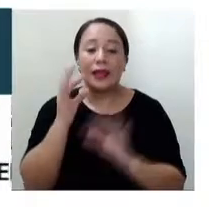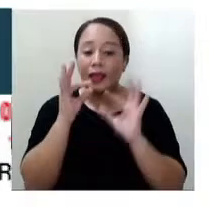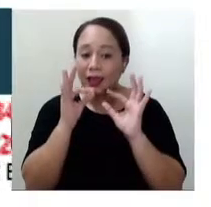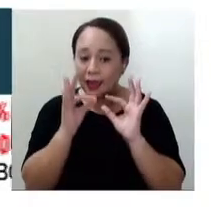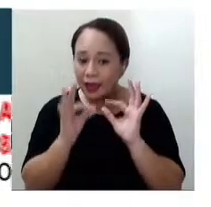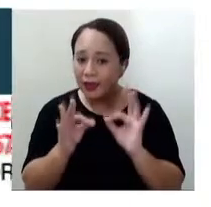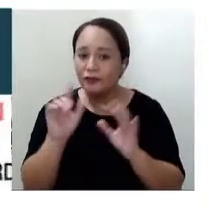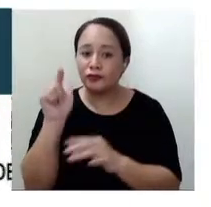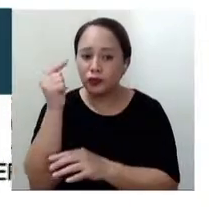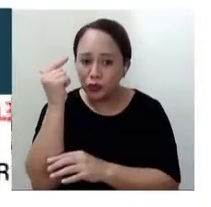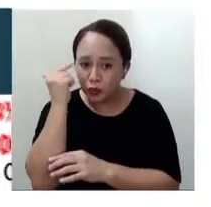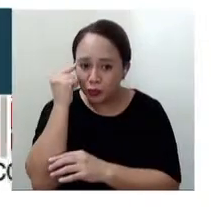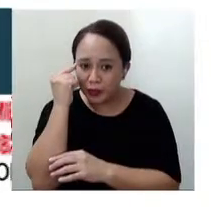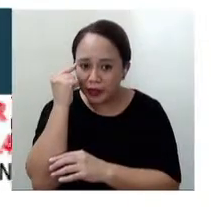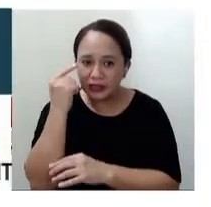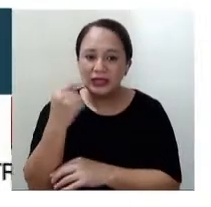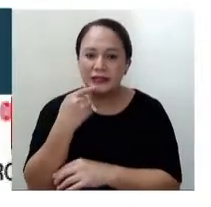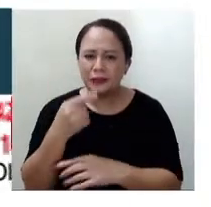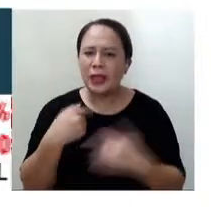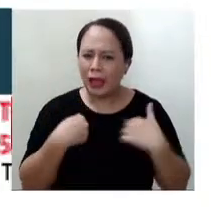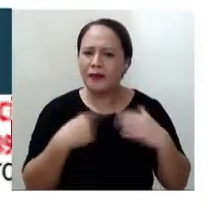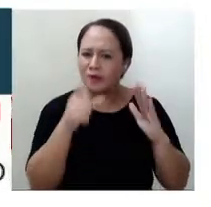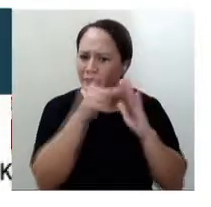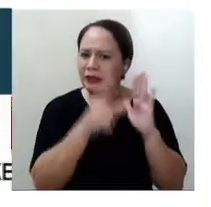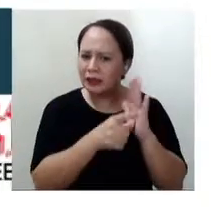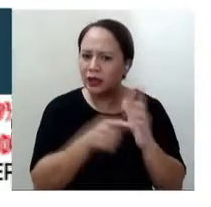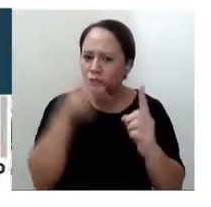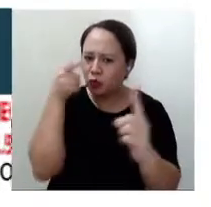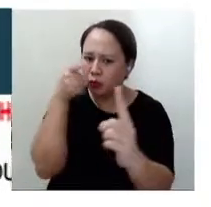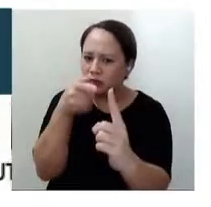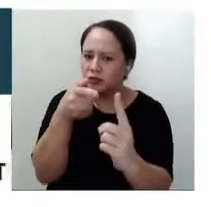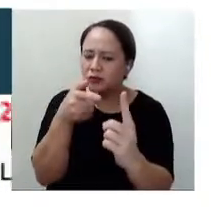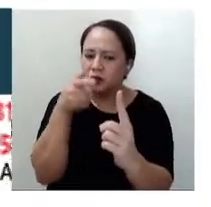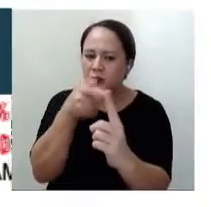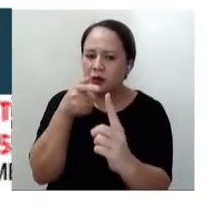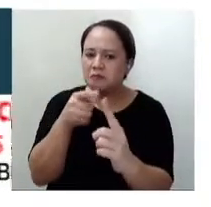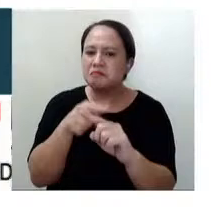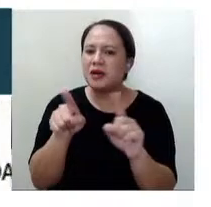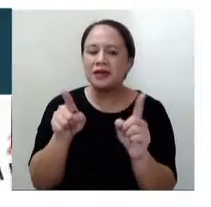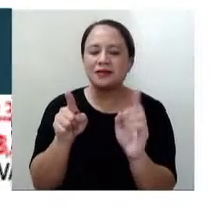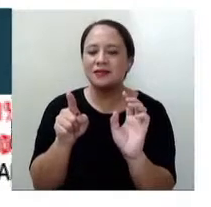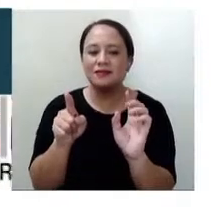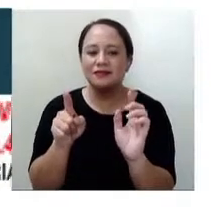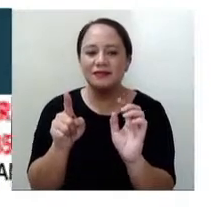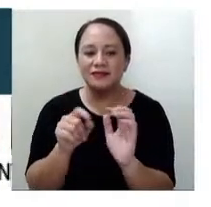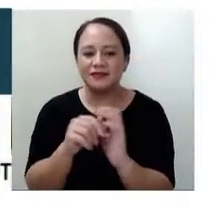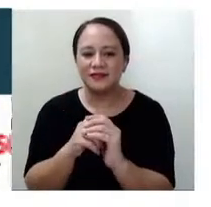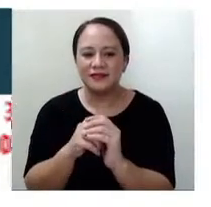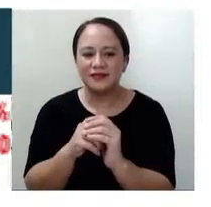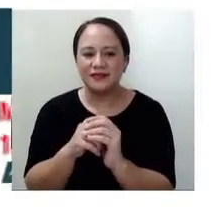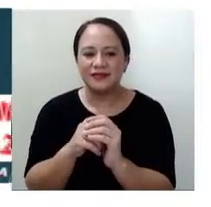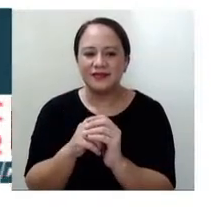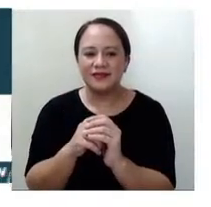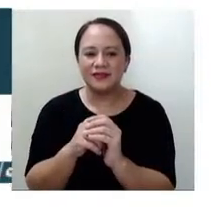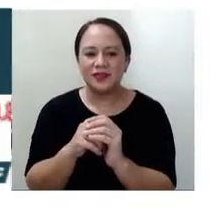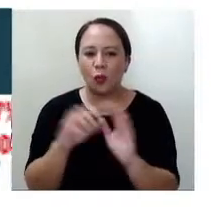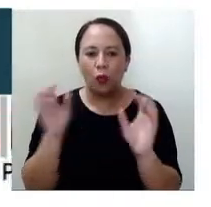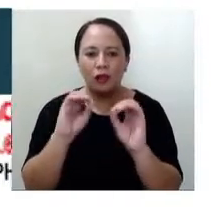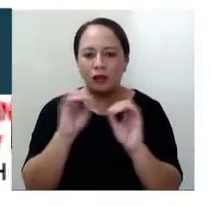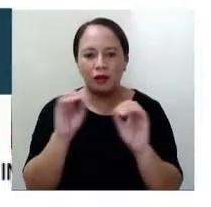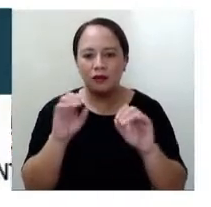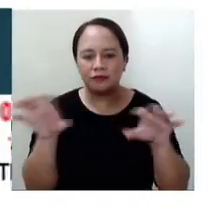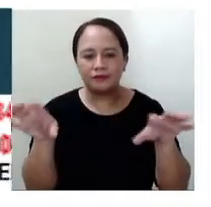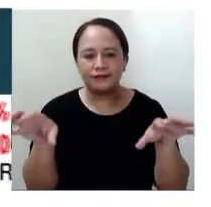even if the government claims it has legitimate sort of targets in Mindanao, they're not making real any efforts